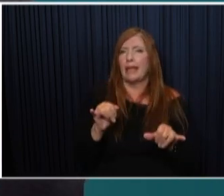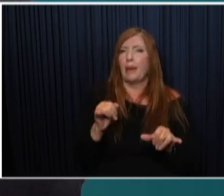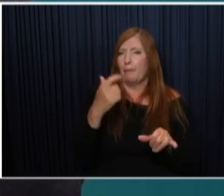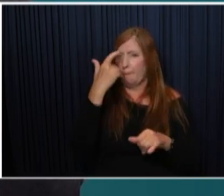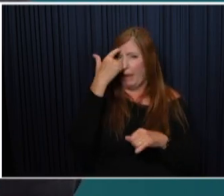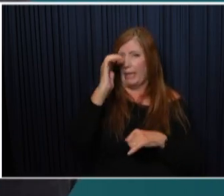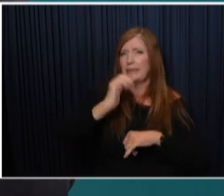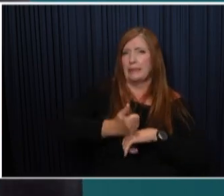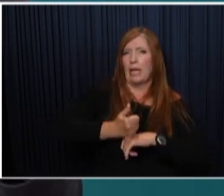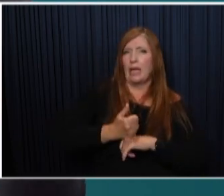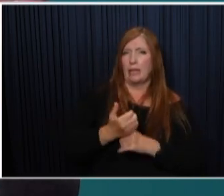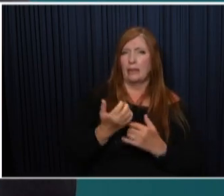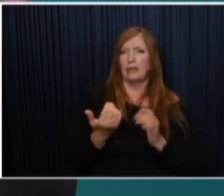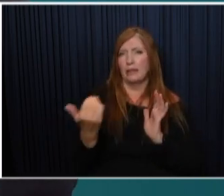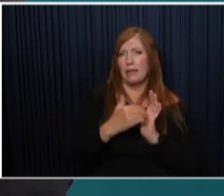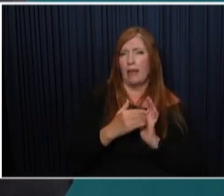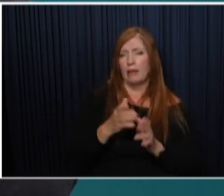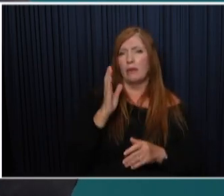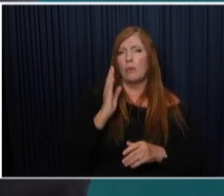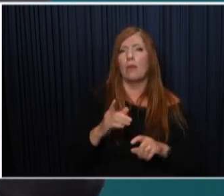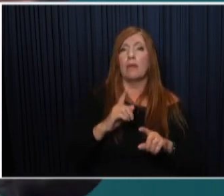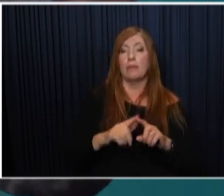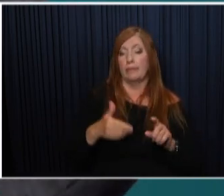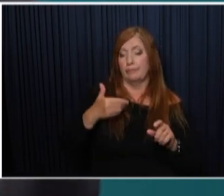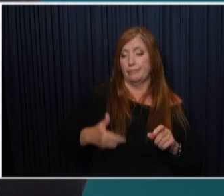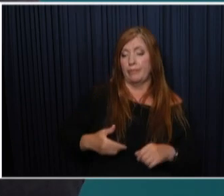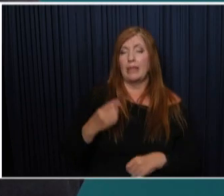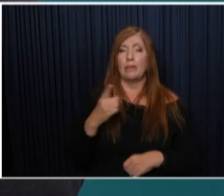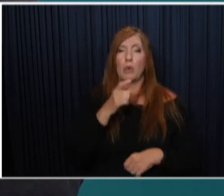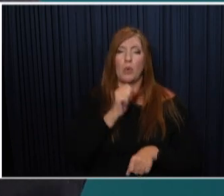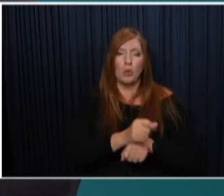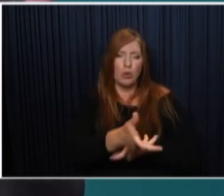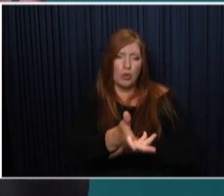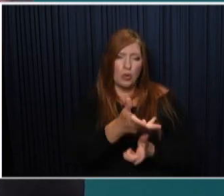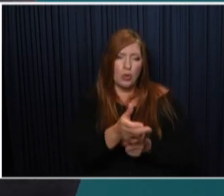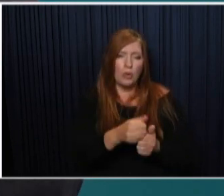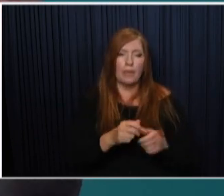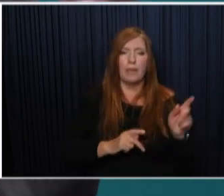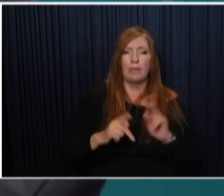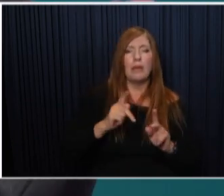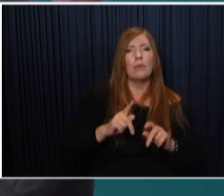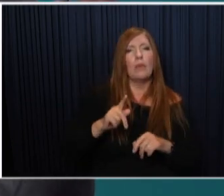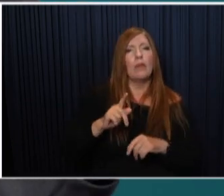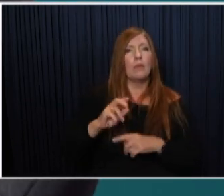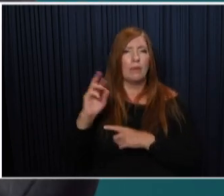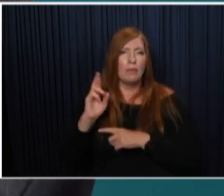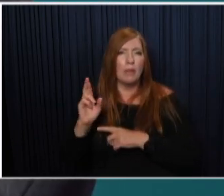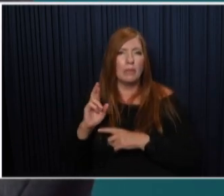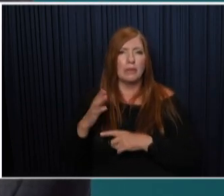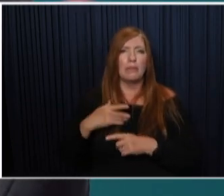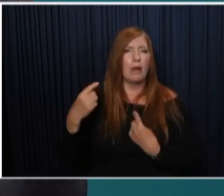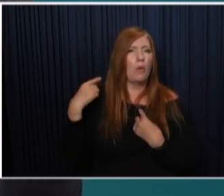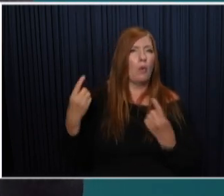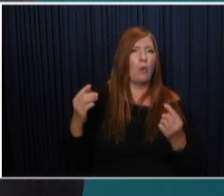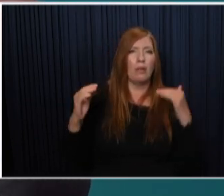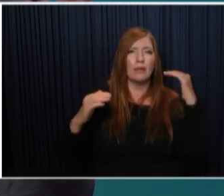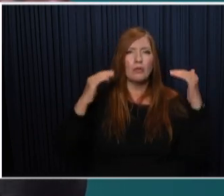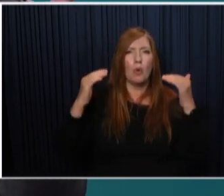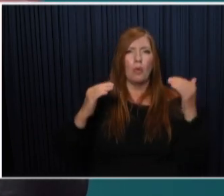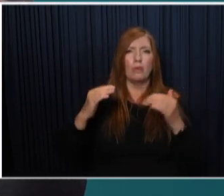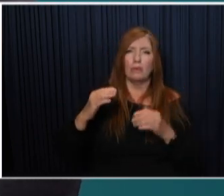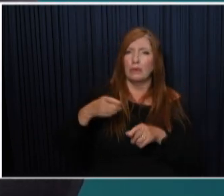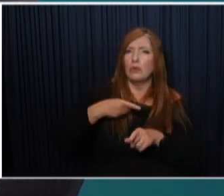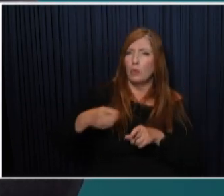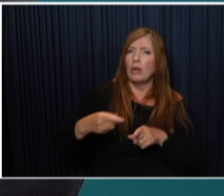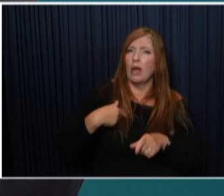this time around. As somebody who's worked with people across the aisle in my entire adult career, I realize